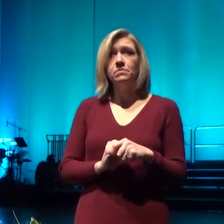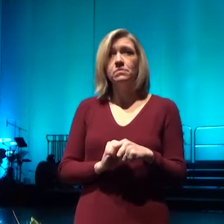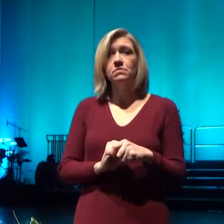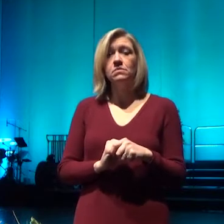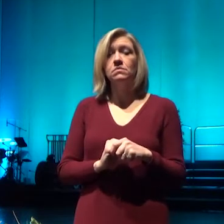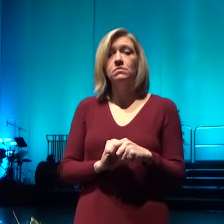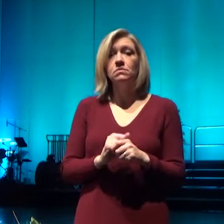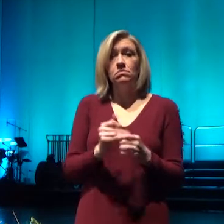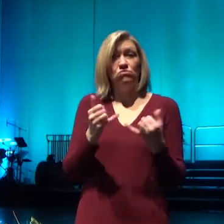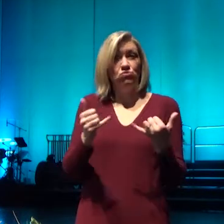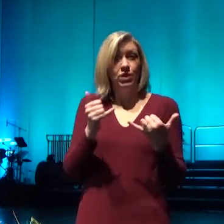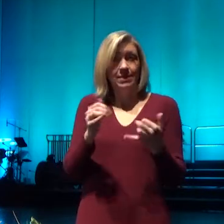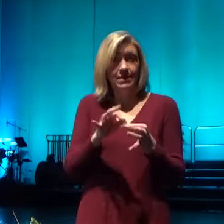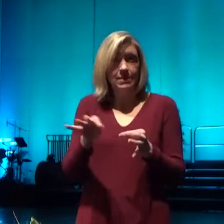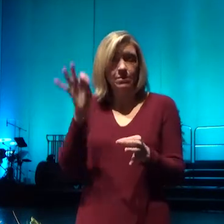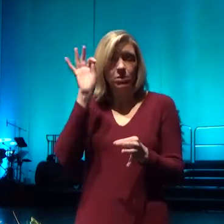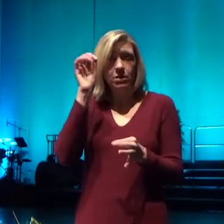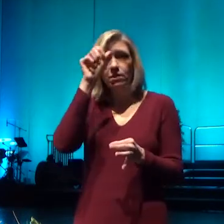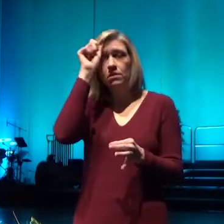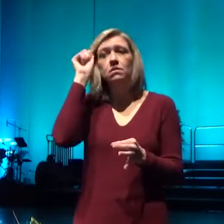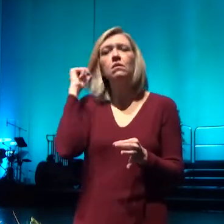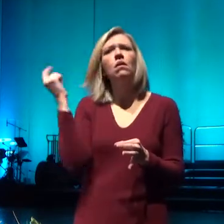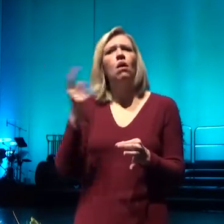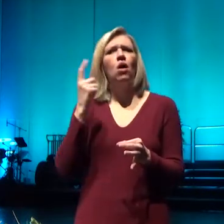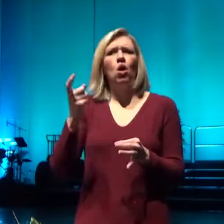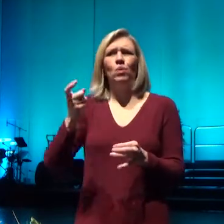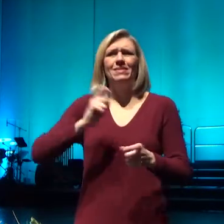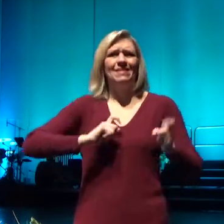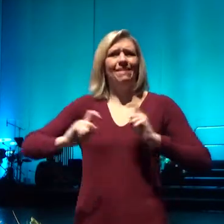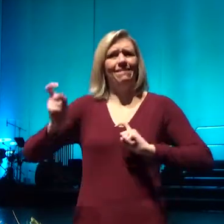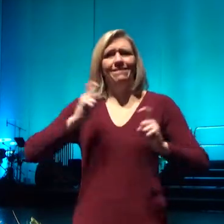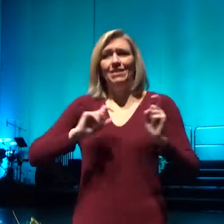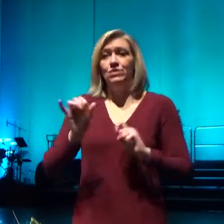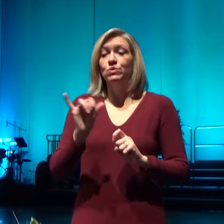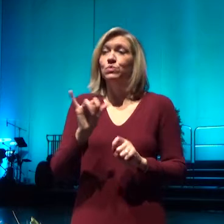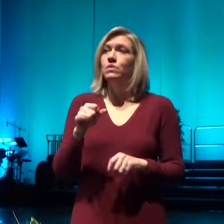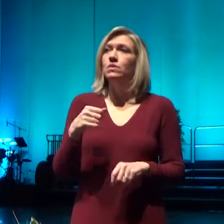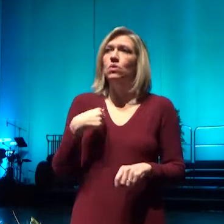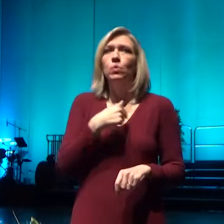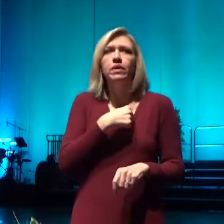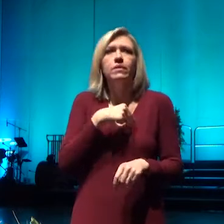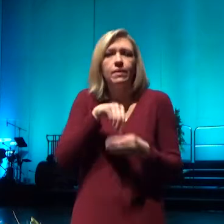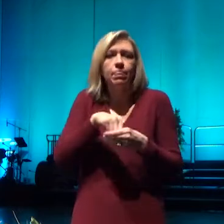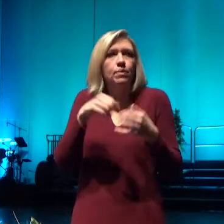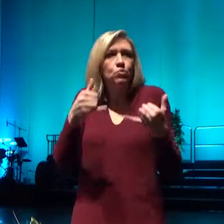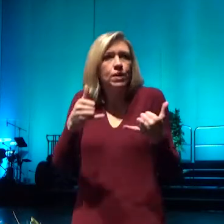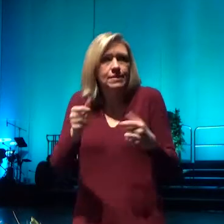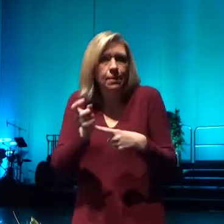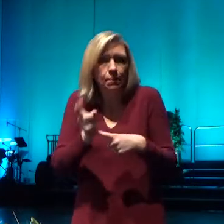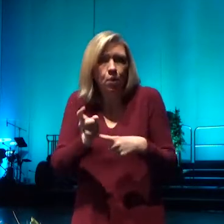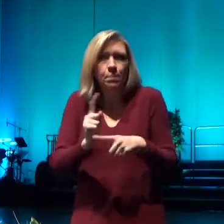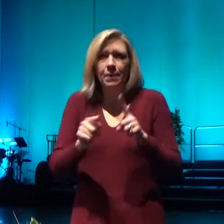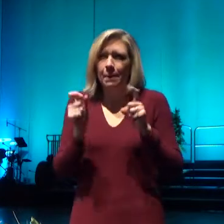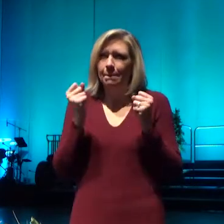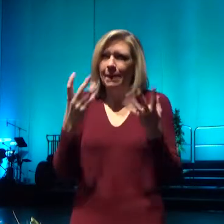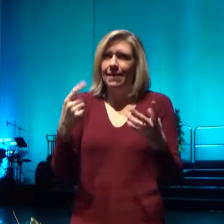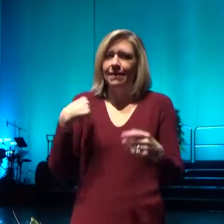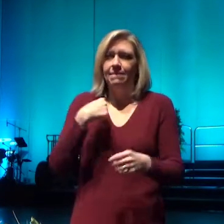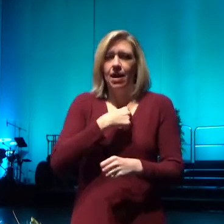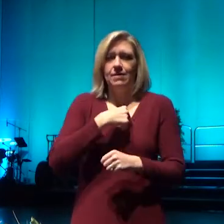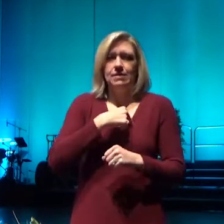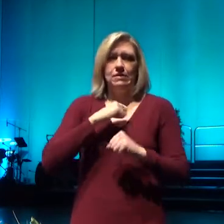The spirit of the present is always giving to us as well. And even though we're creatures of the present moment, a lot of us defend against